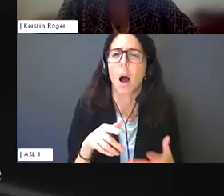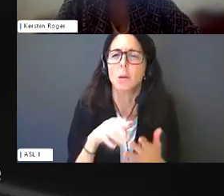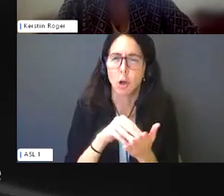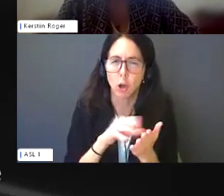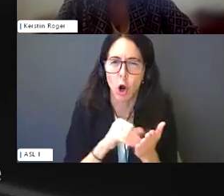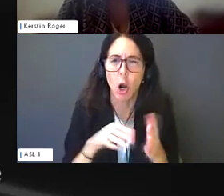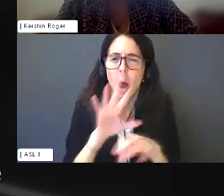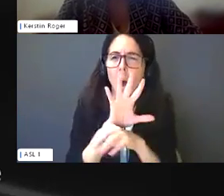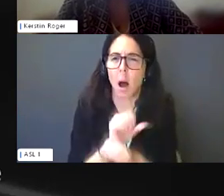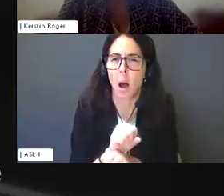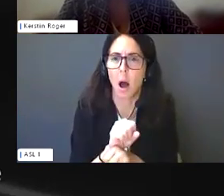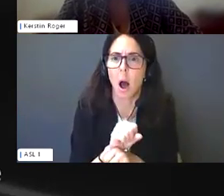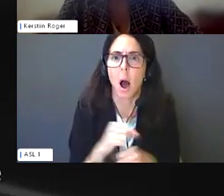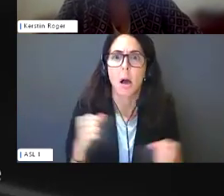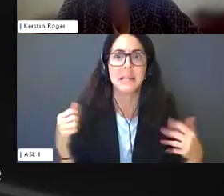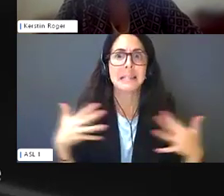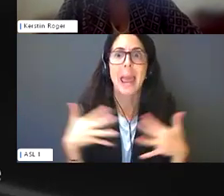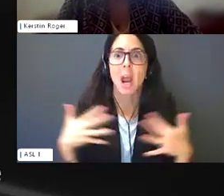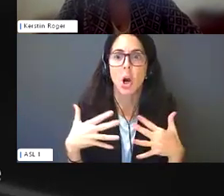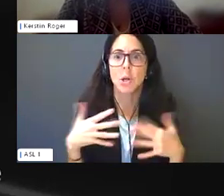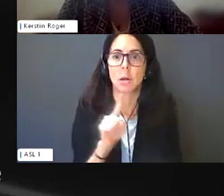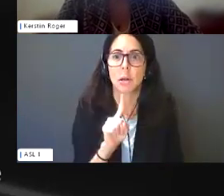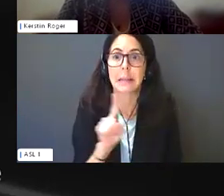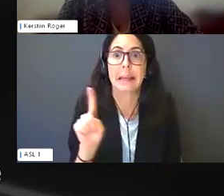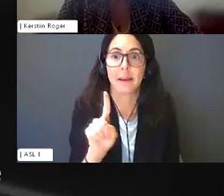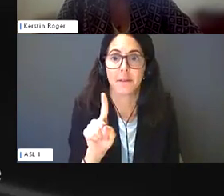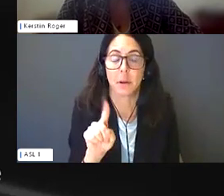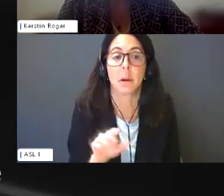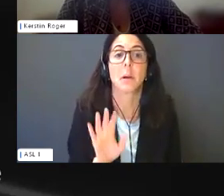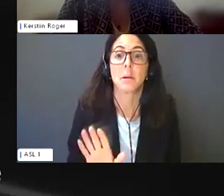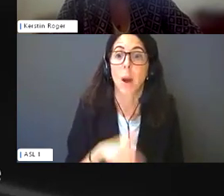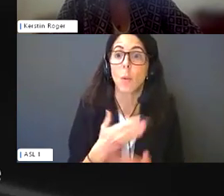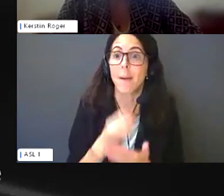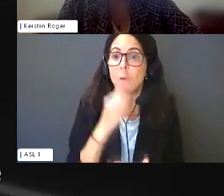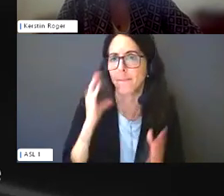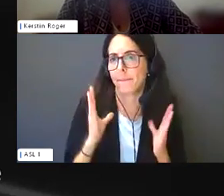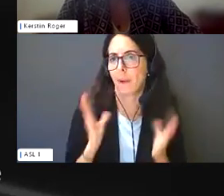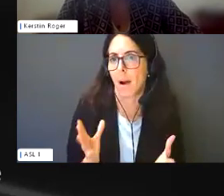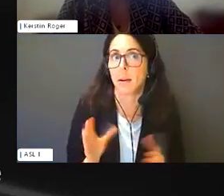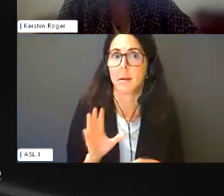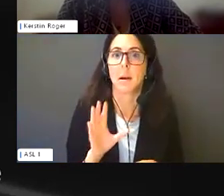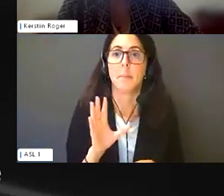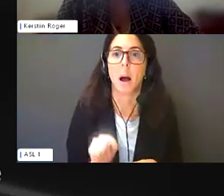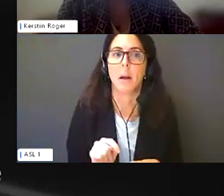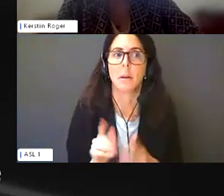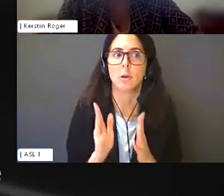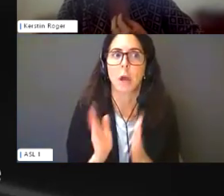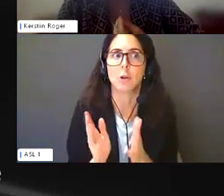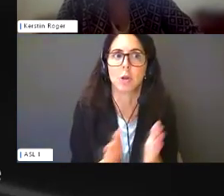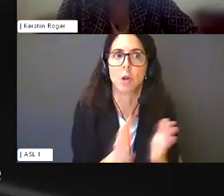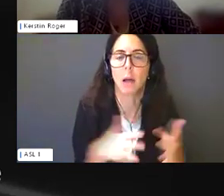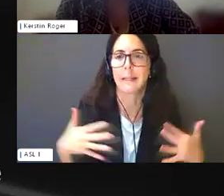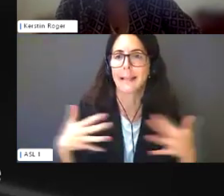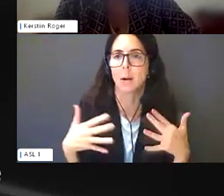was terrified to take that step out the door. After I got home, I was okay, but I was scared to talk to people. So it's that